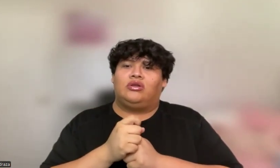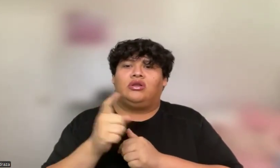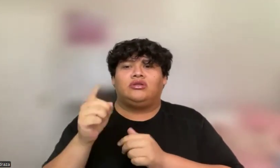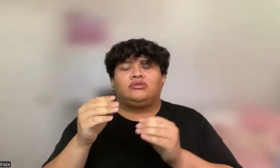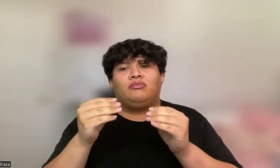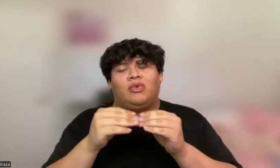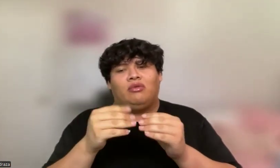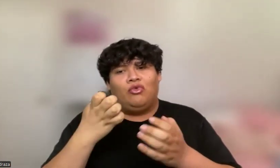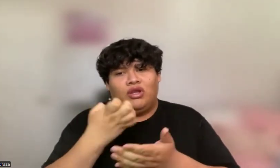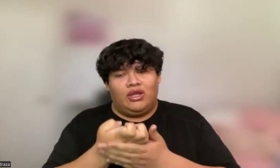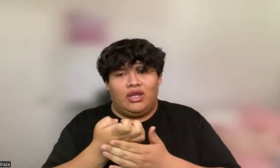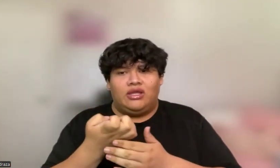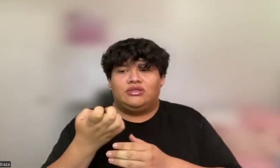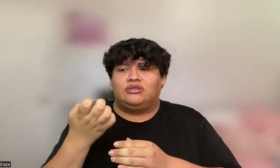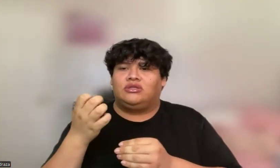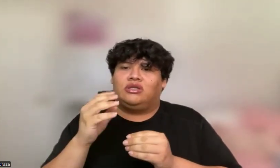engaged in.